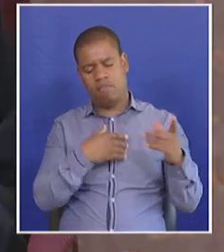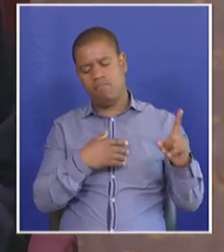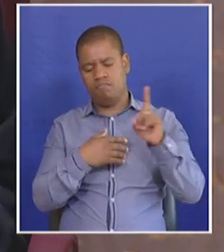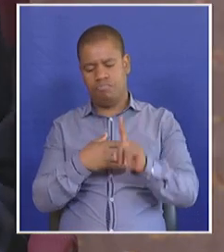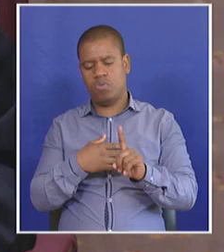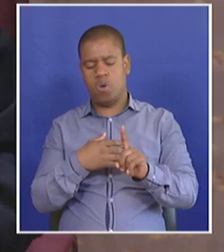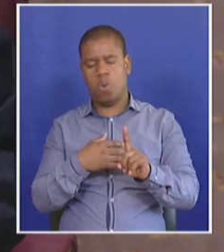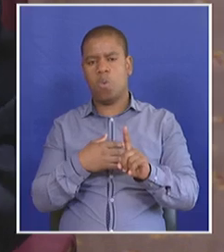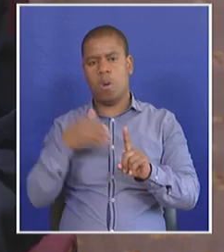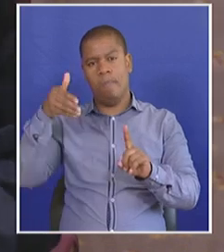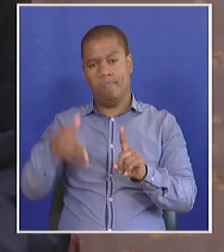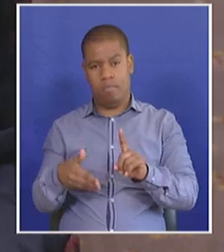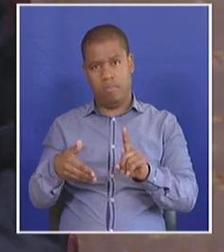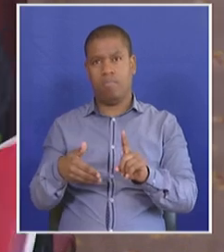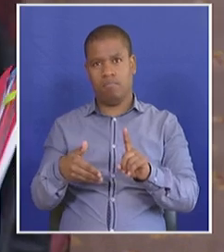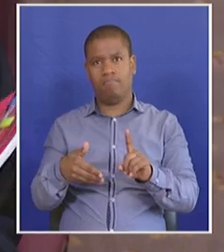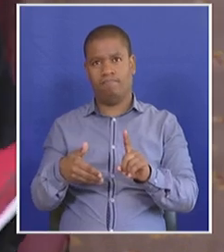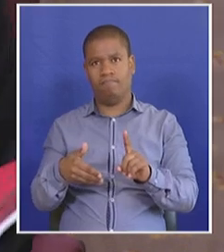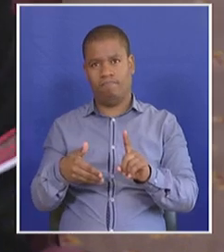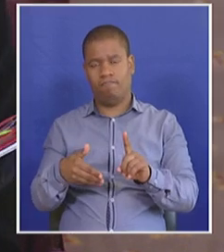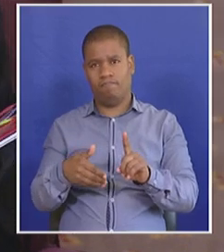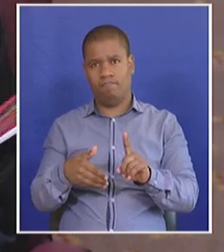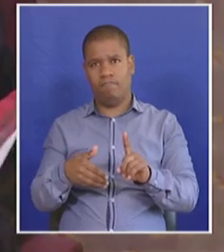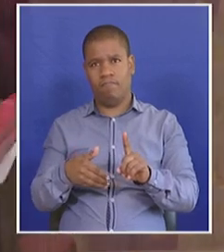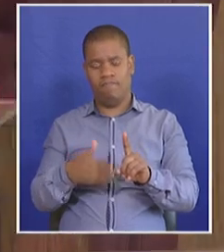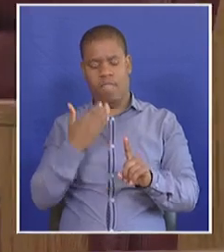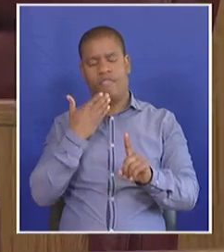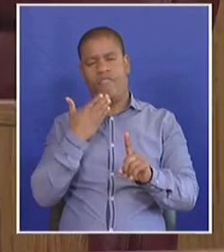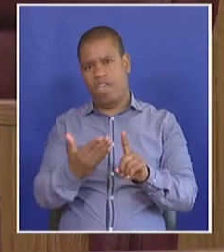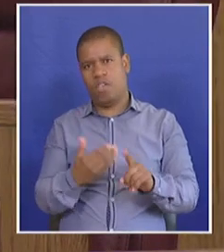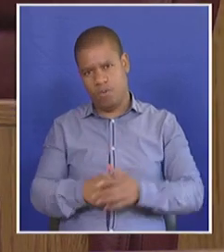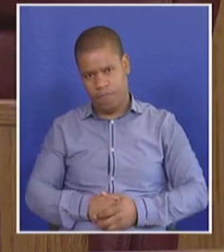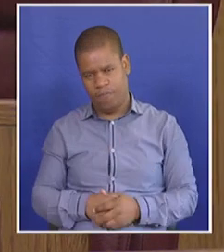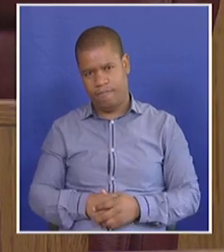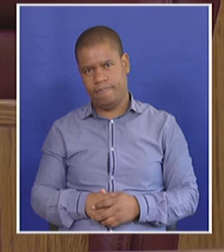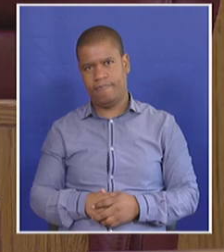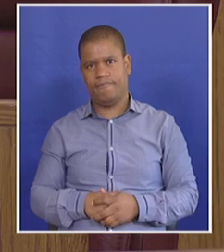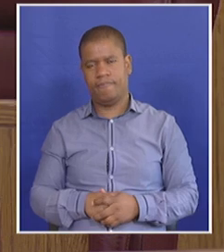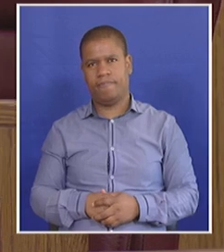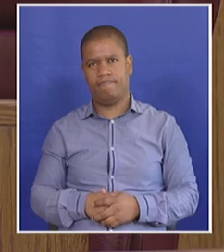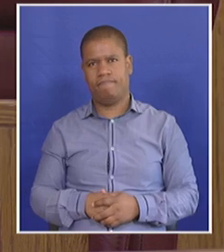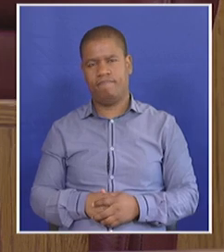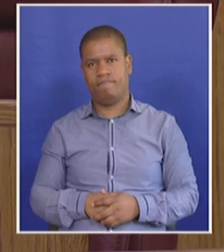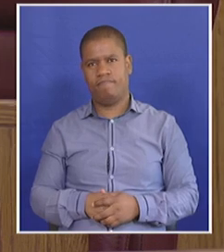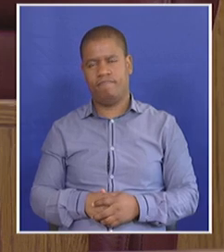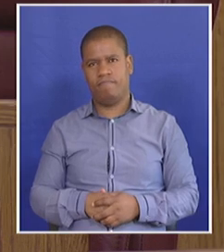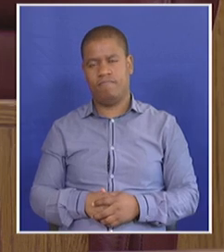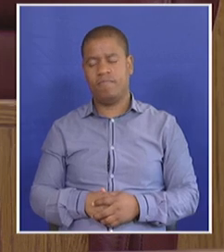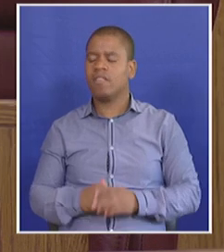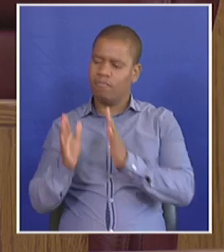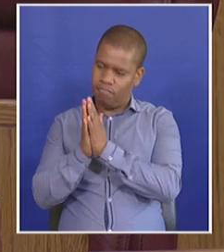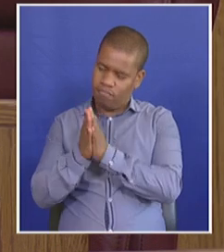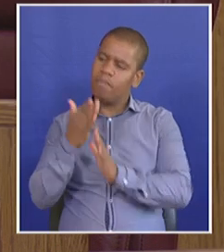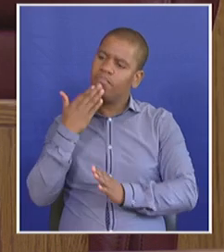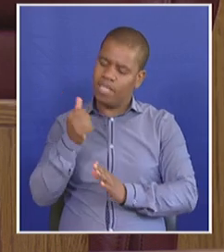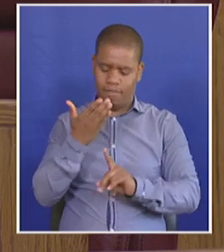time to come to this house. Thank you very much, Honorable Minister. I think he deserves a round of